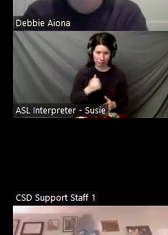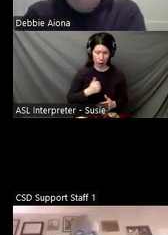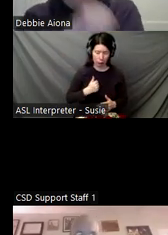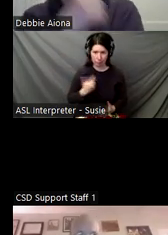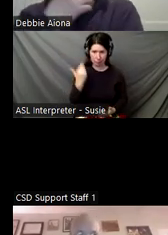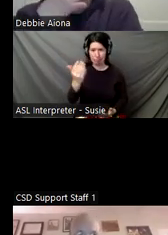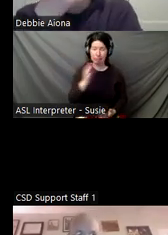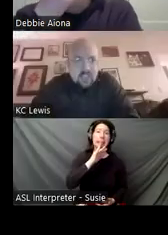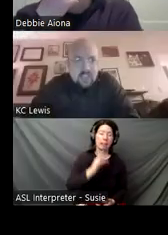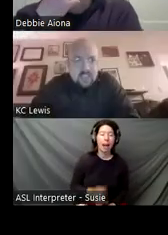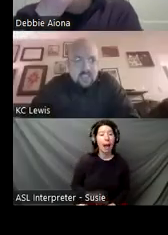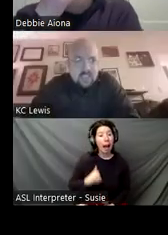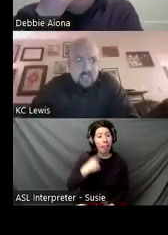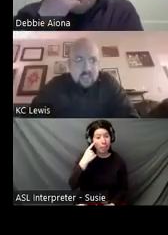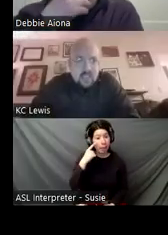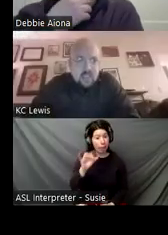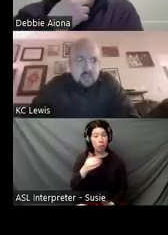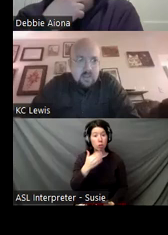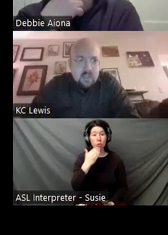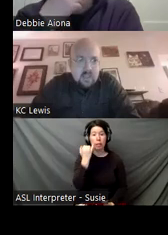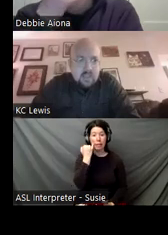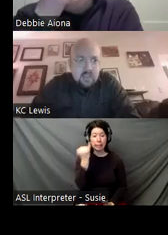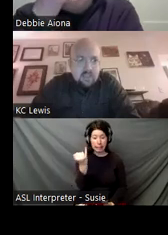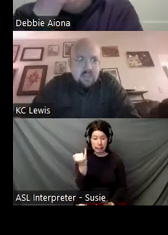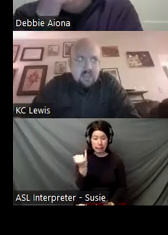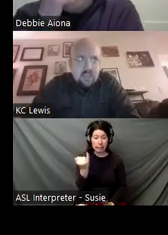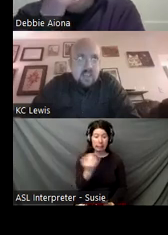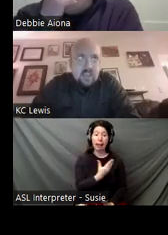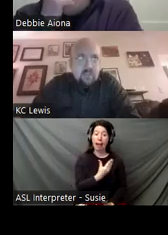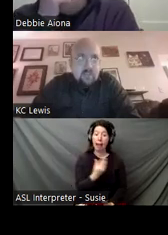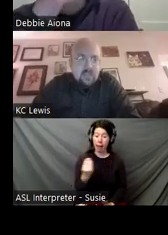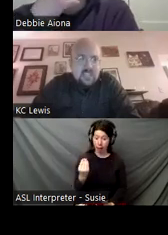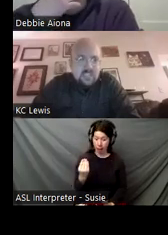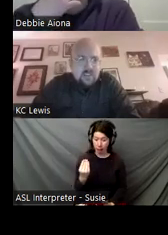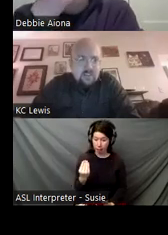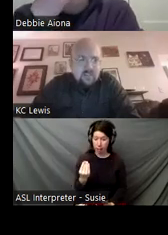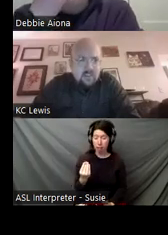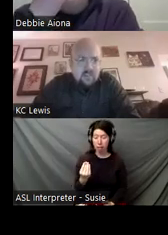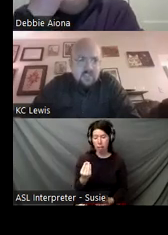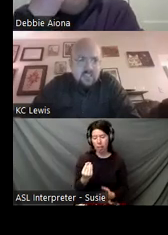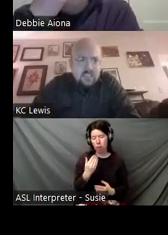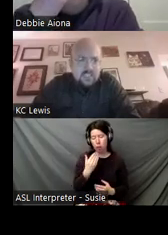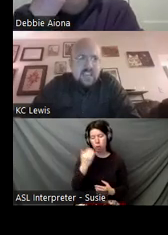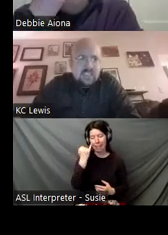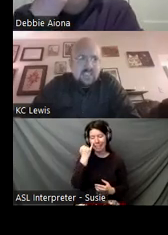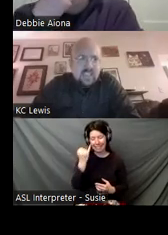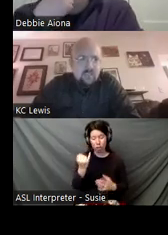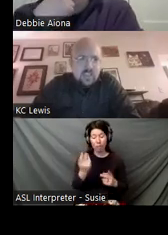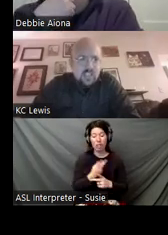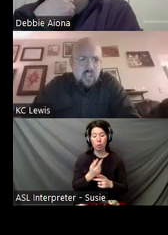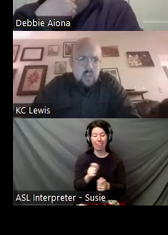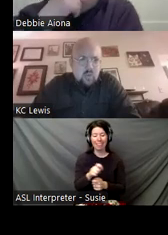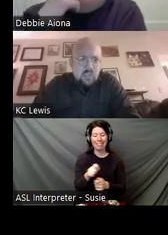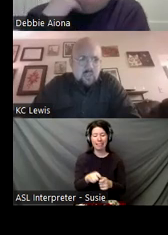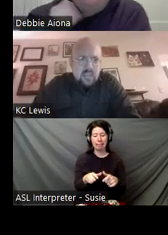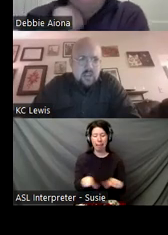think that that's a good idea. And I think that it will be easier to figure out the exact